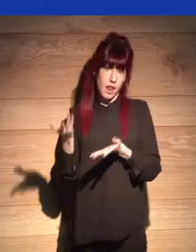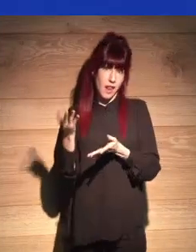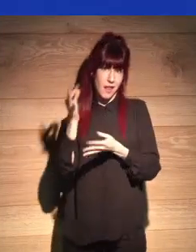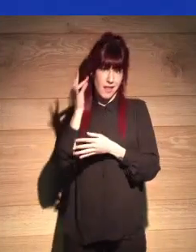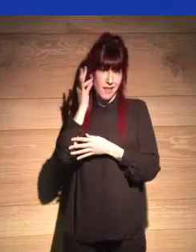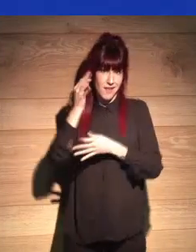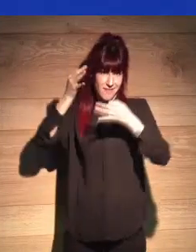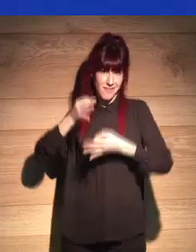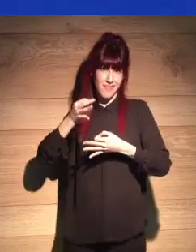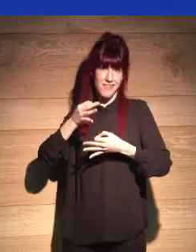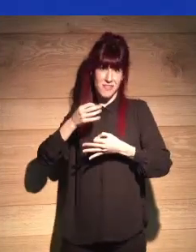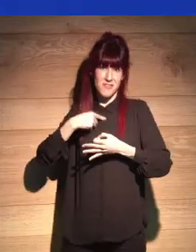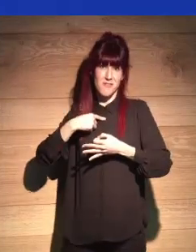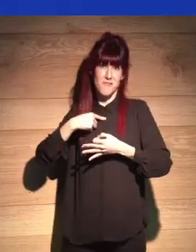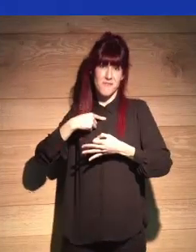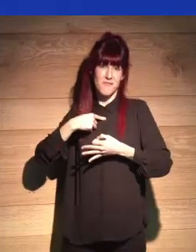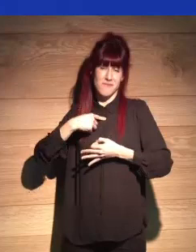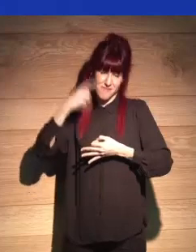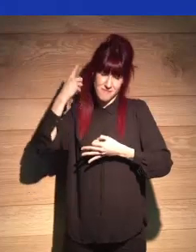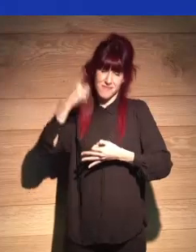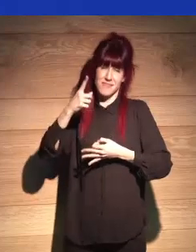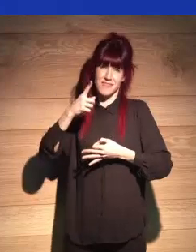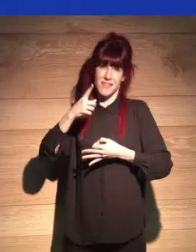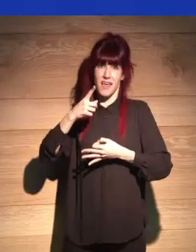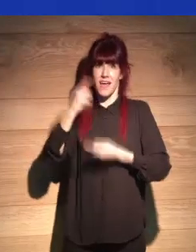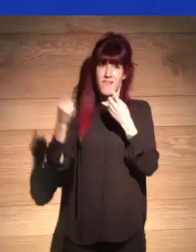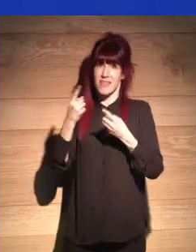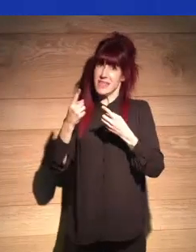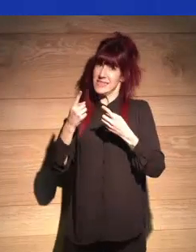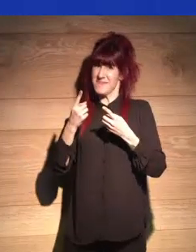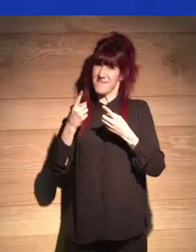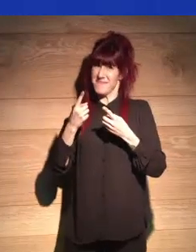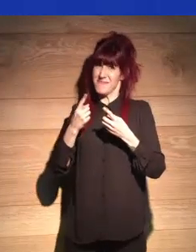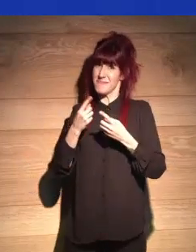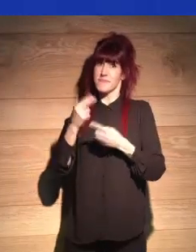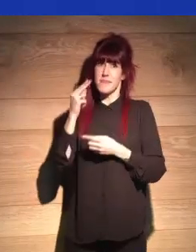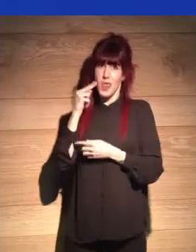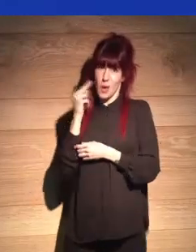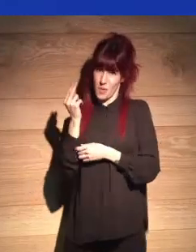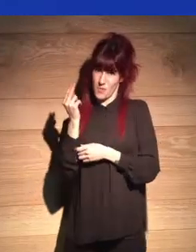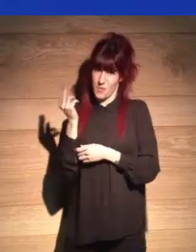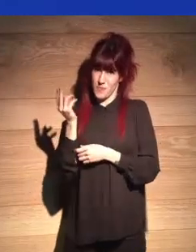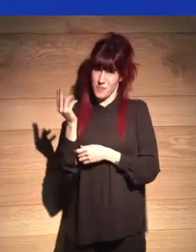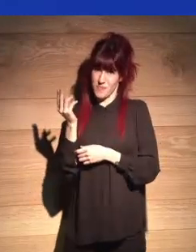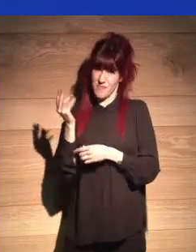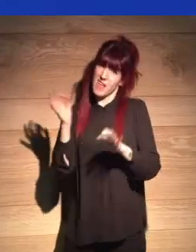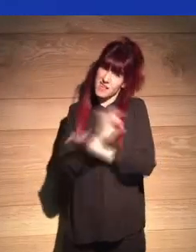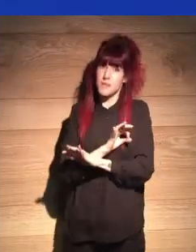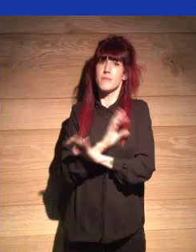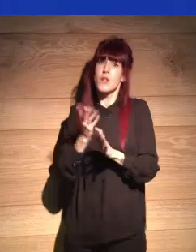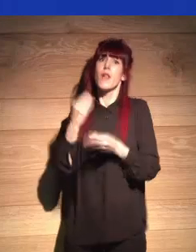that the women, it is true, and I know that, we just go a step